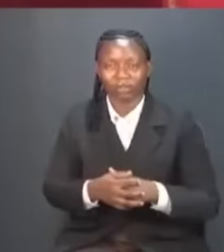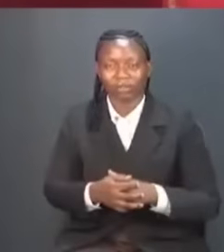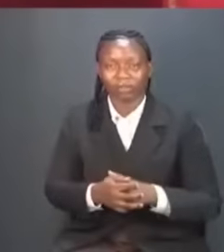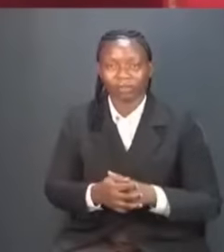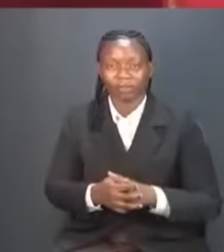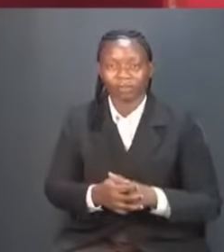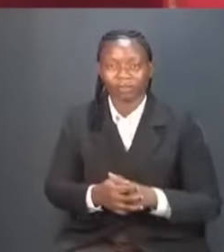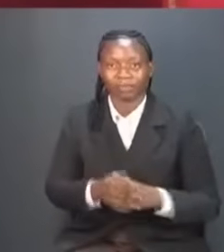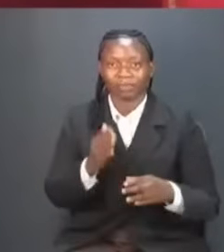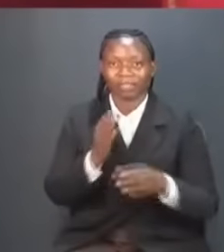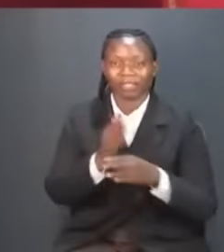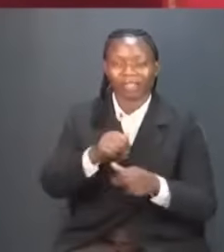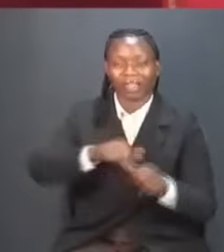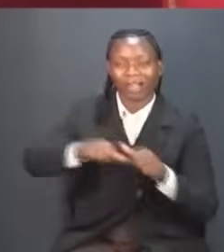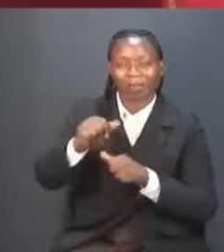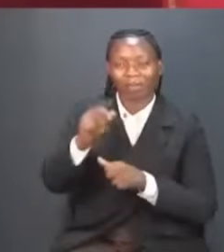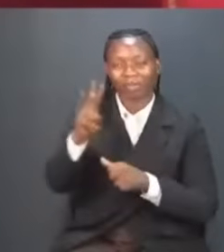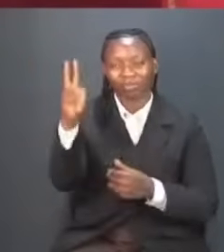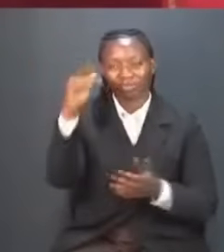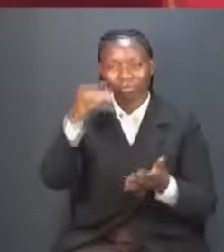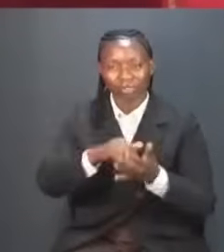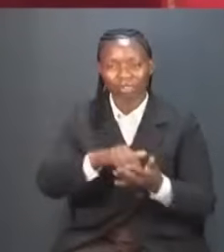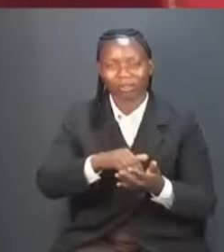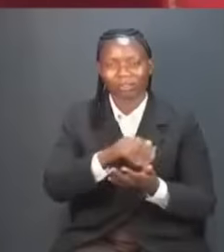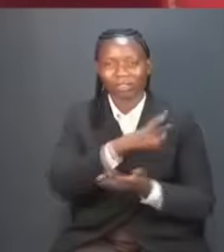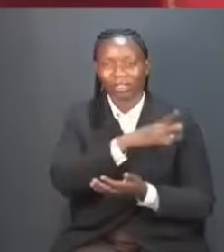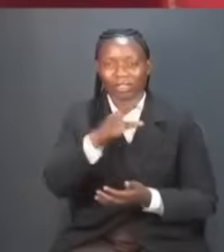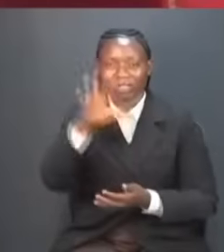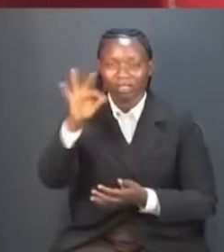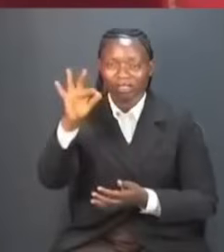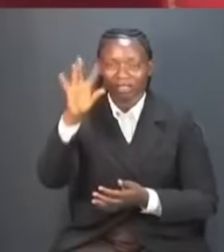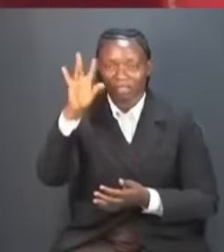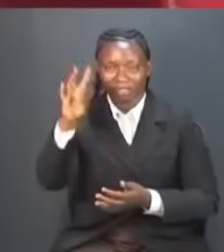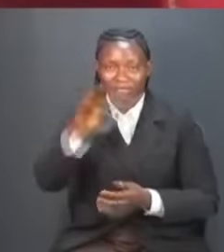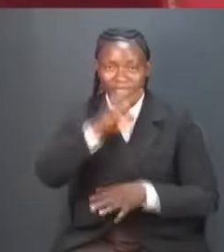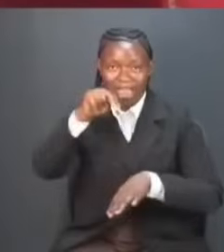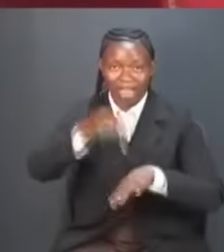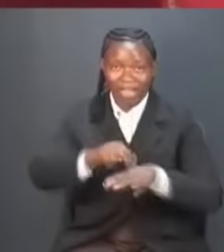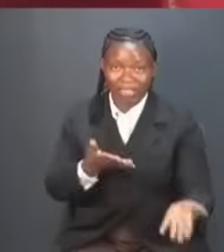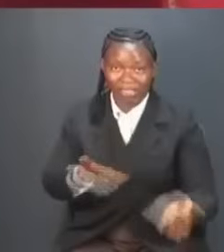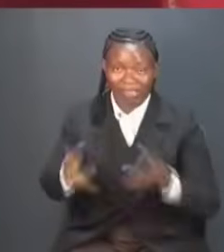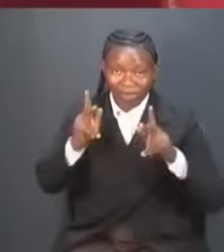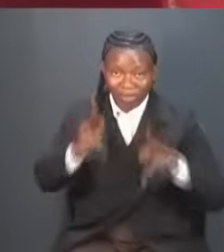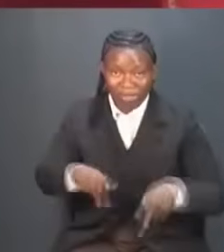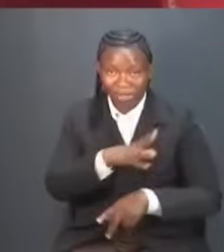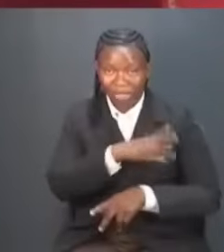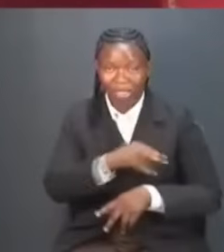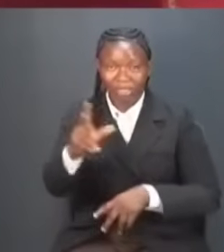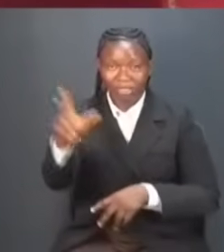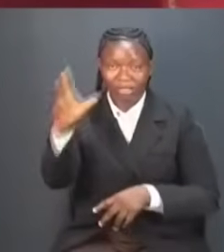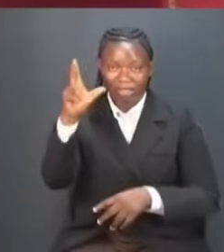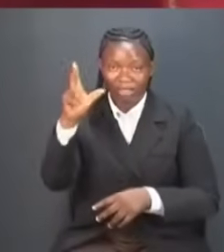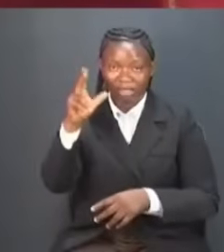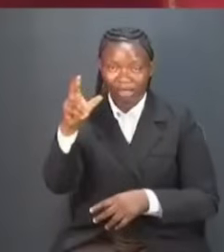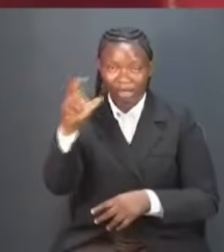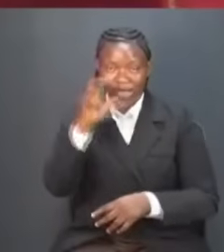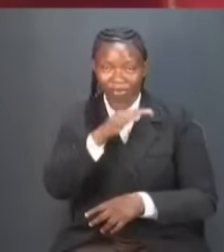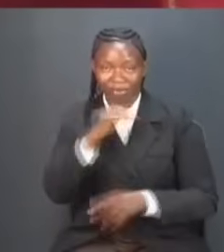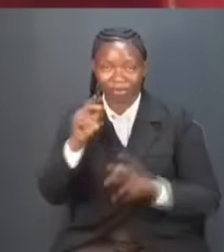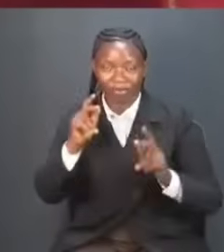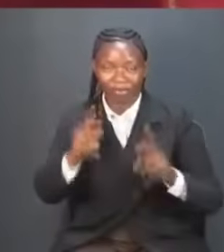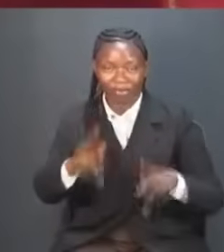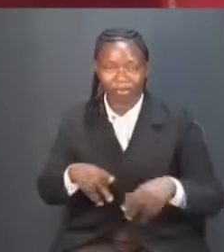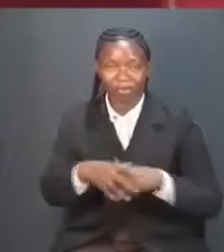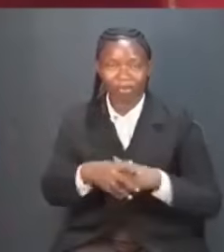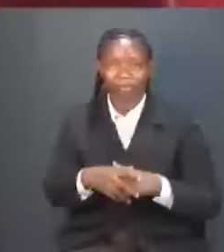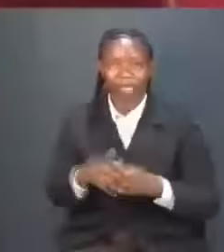far, about 2,097 national service persons and 300 Feed Ghana Brigade personnel